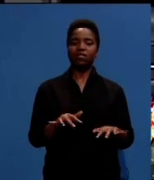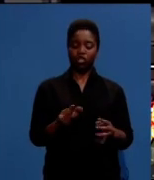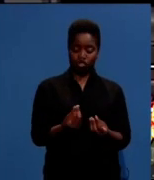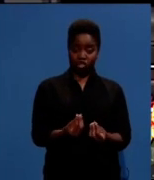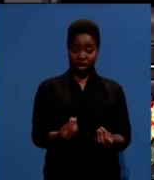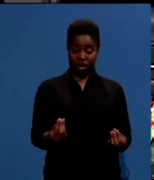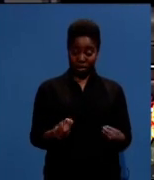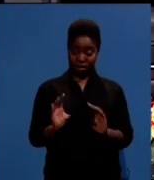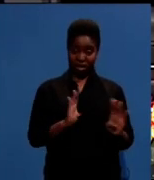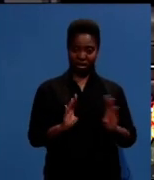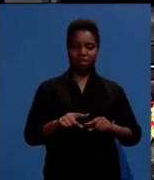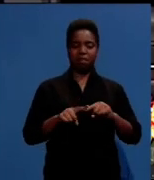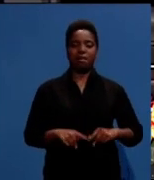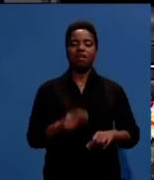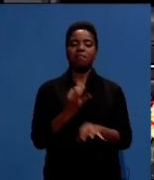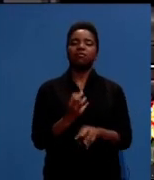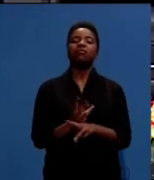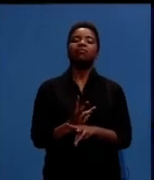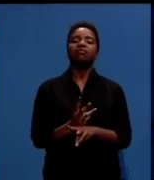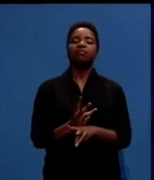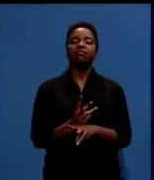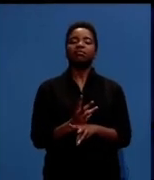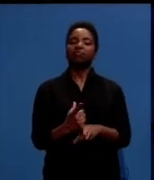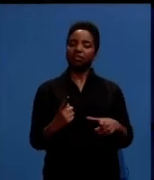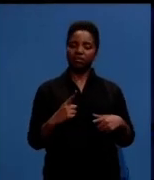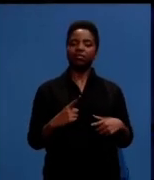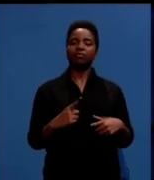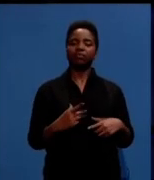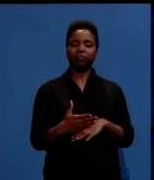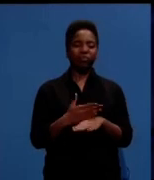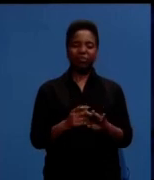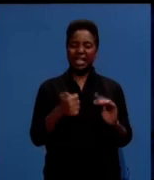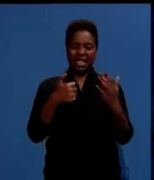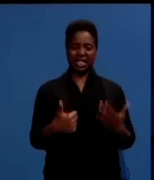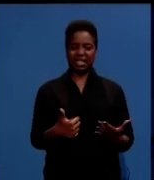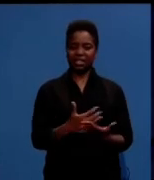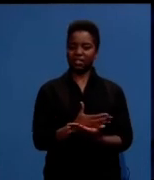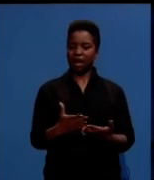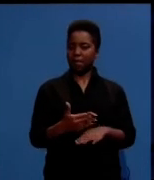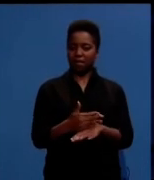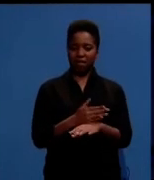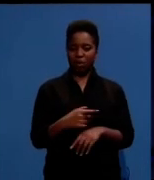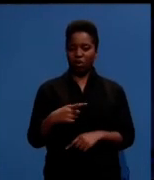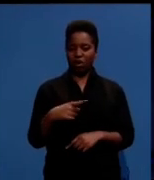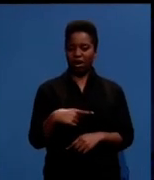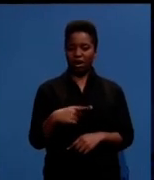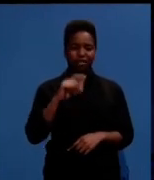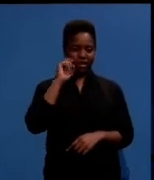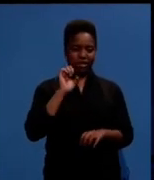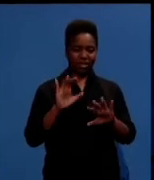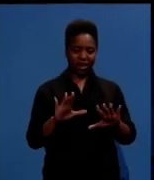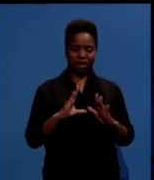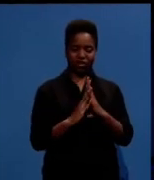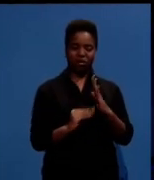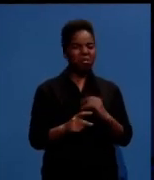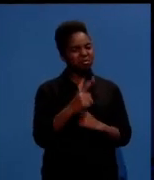child's behavior is already set and established before they turn 6. Some even say before they turn 10. What